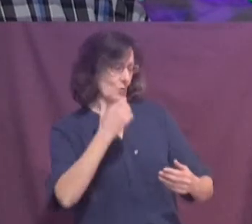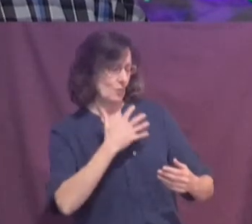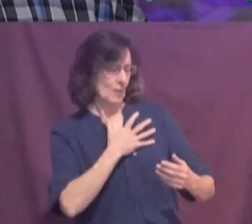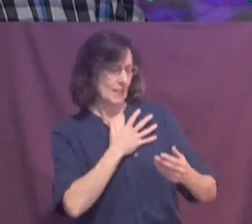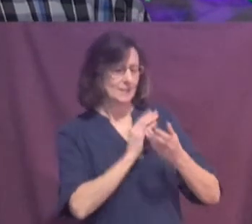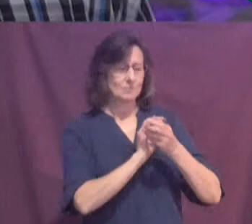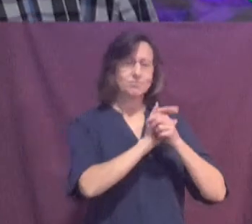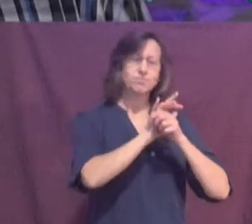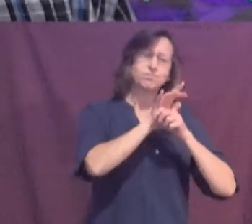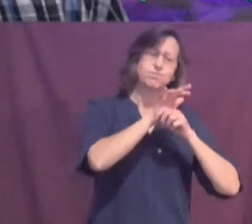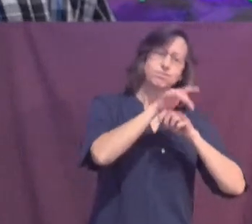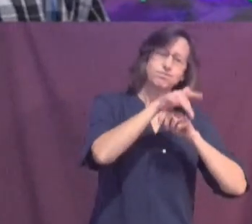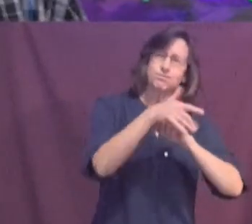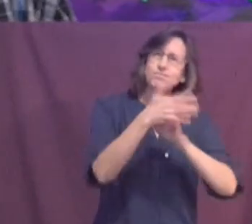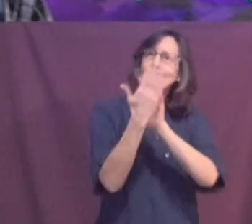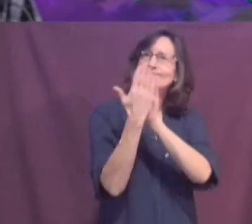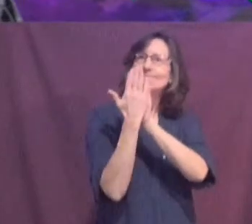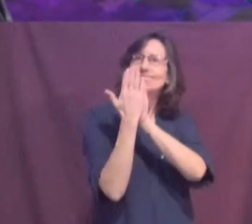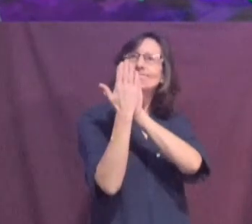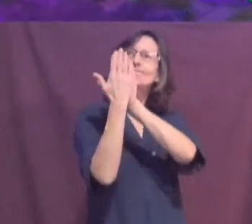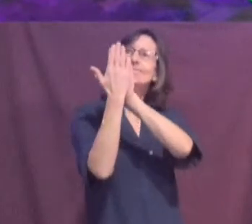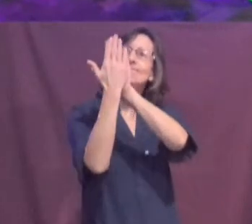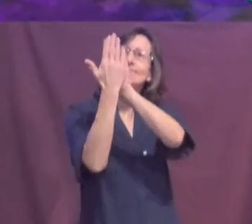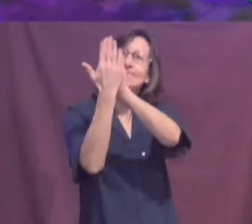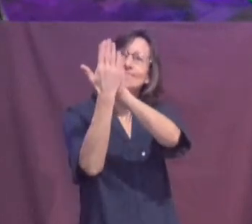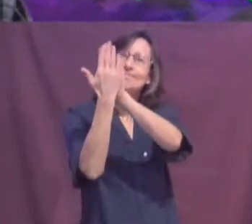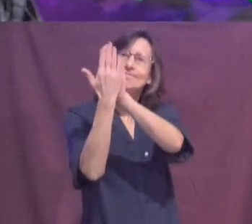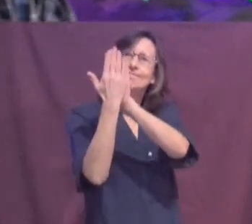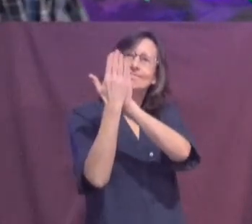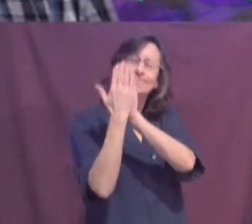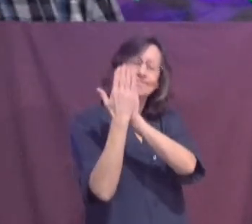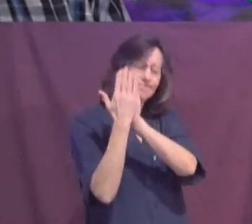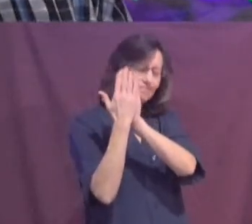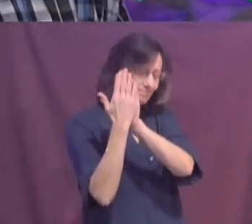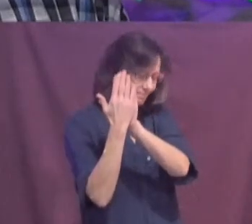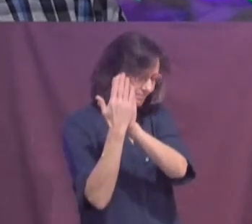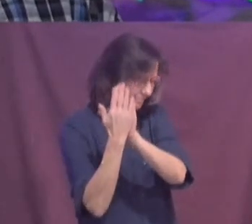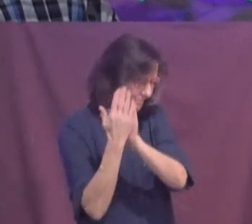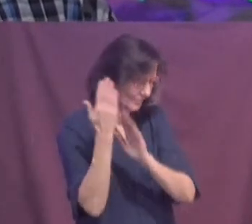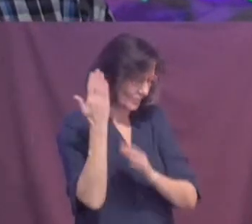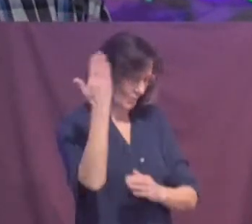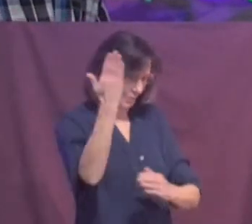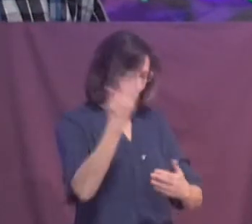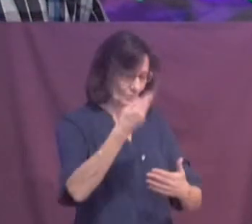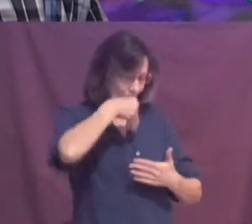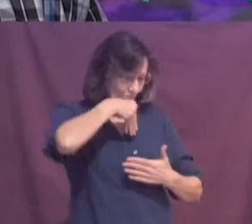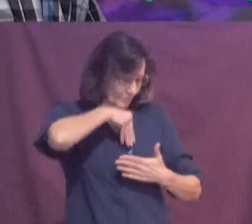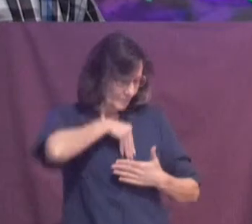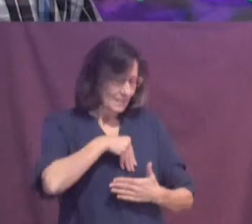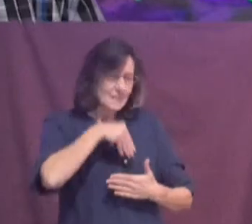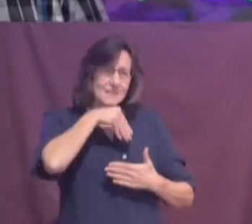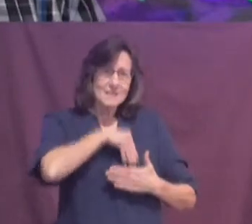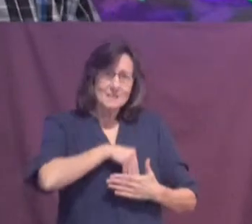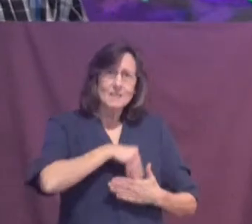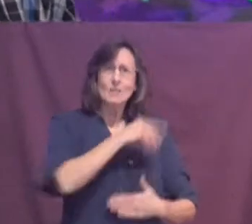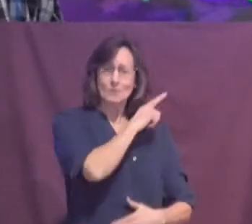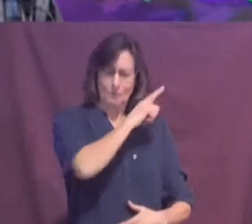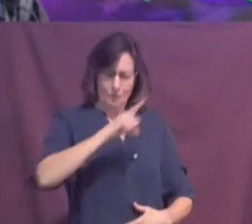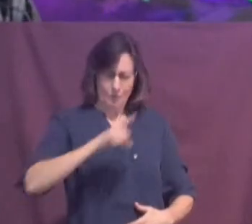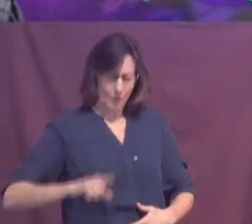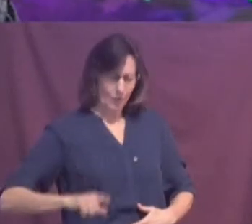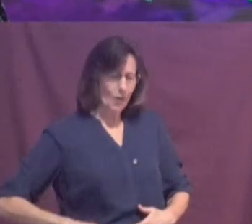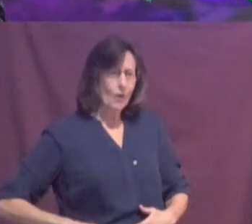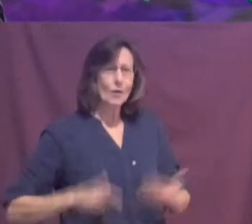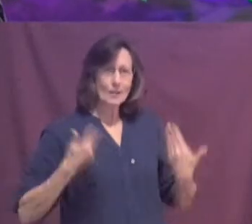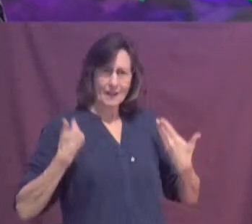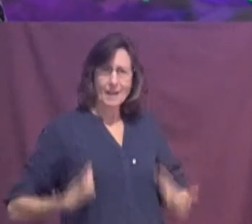found is where you are, and where you are, Lord, I